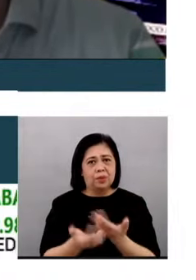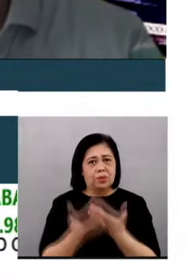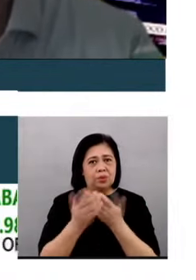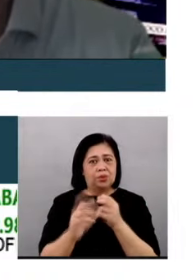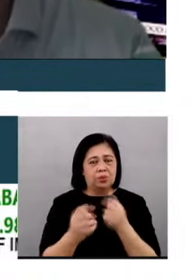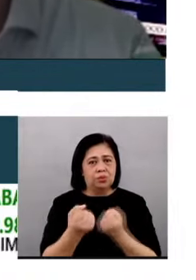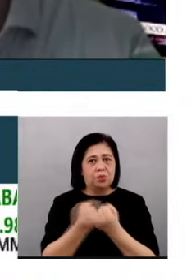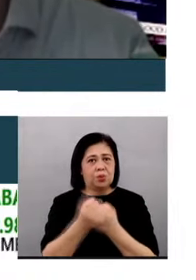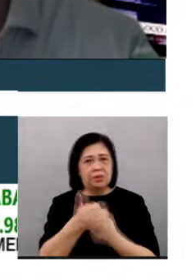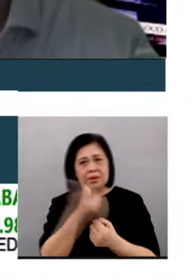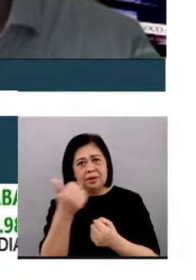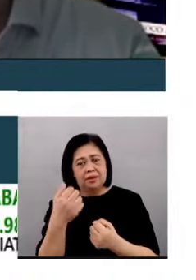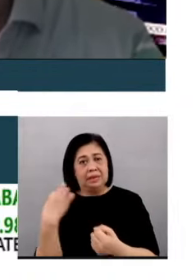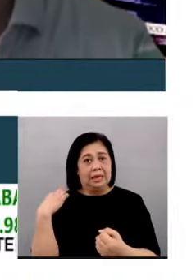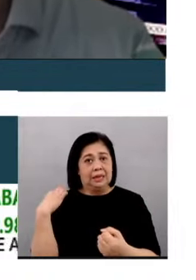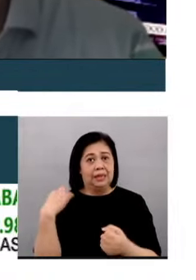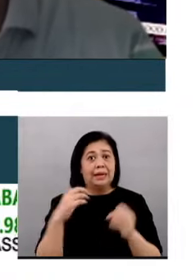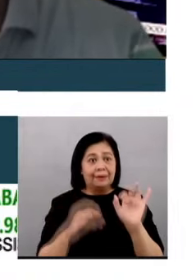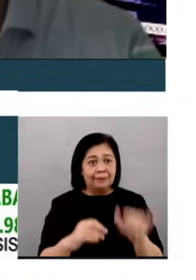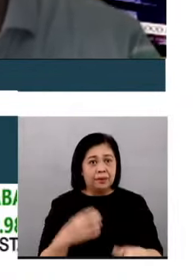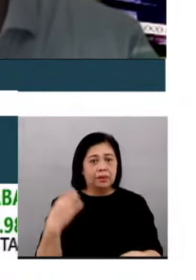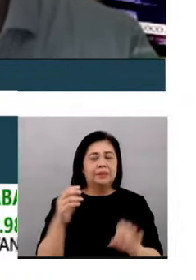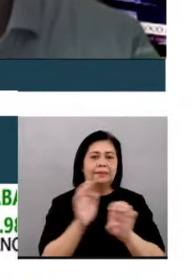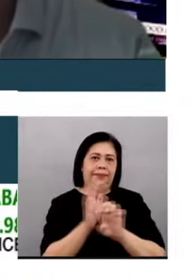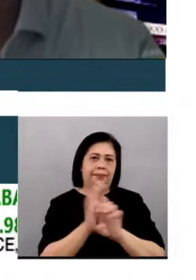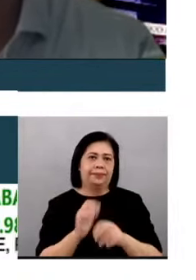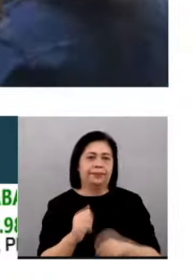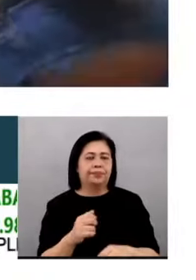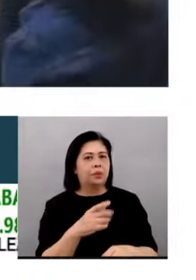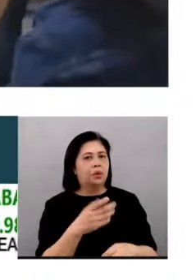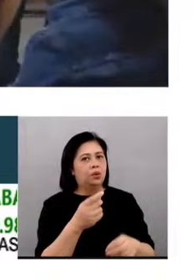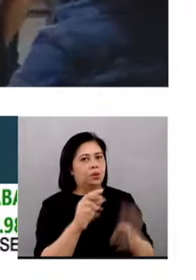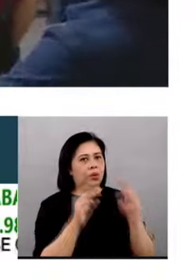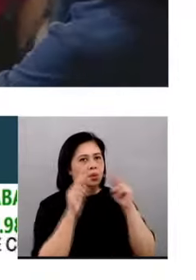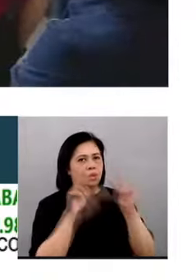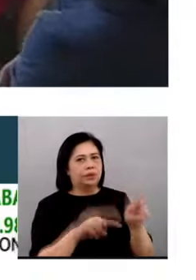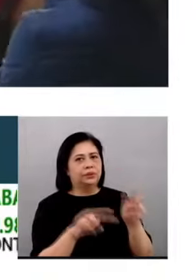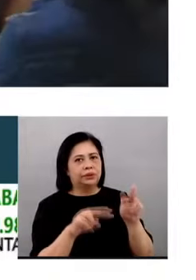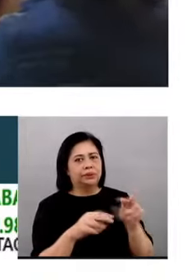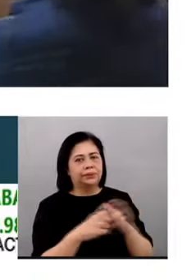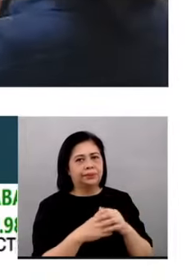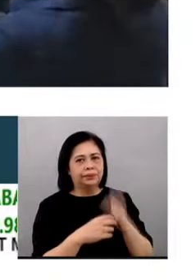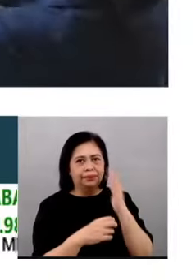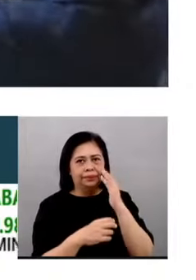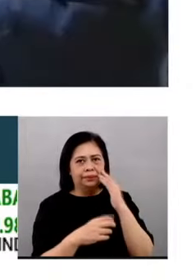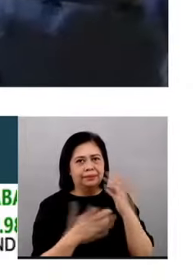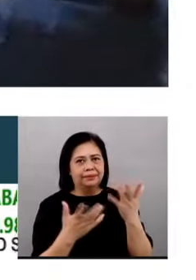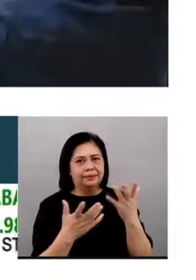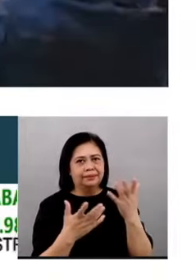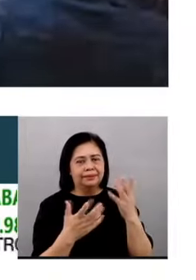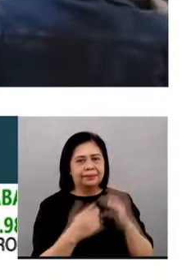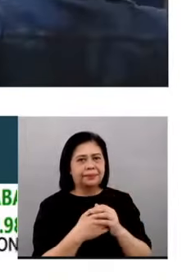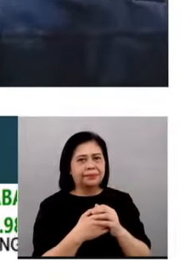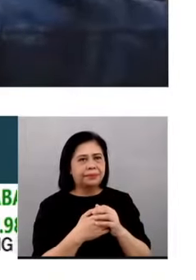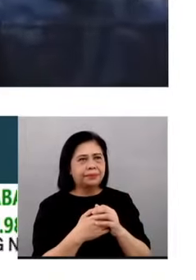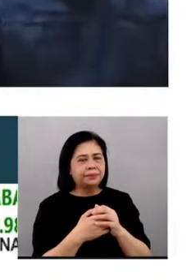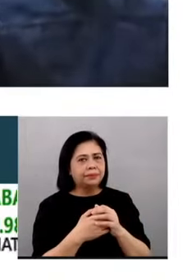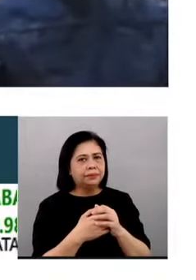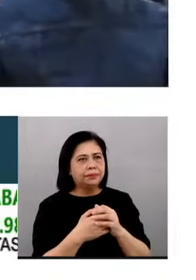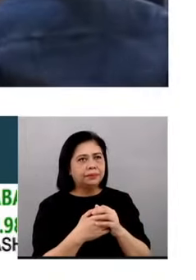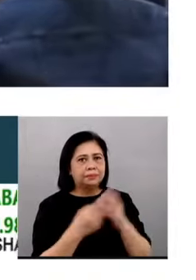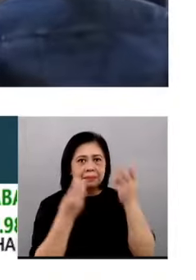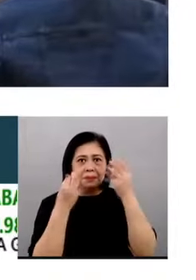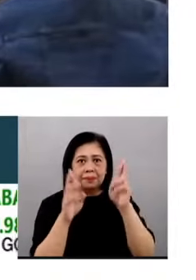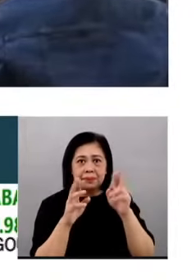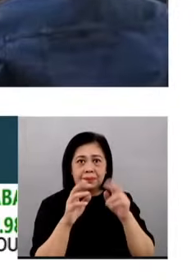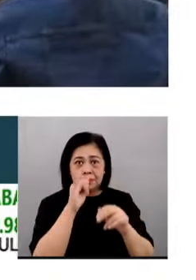opposition candidate, so for example, if you've been watching, well, you just actually had Mayor